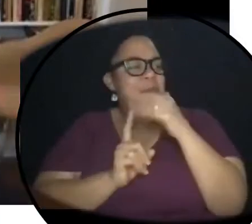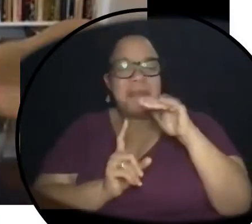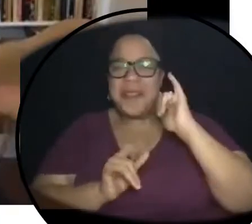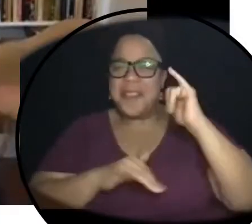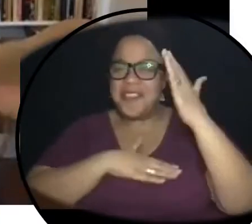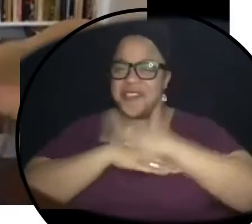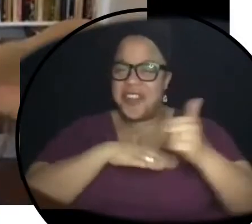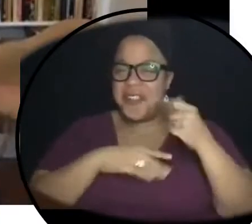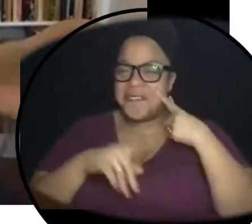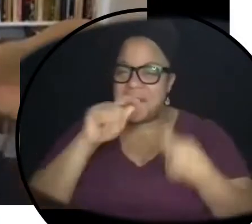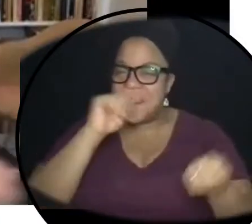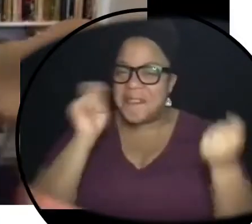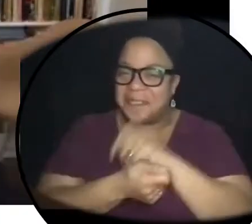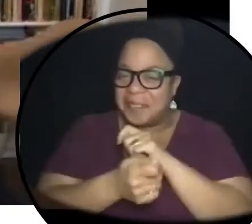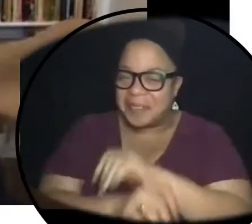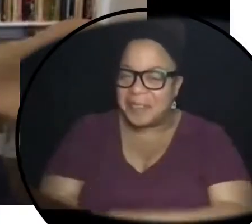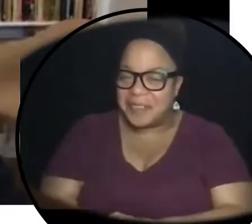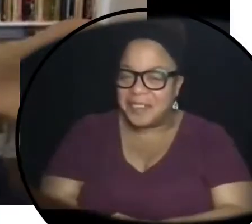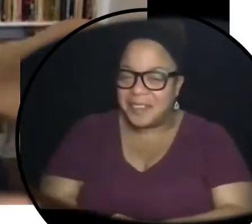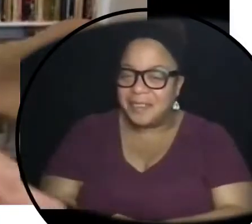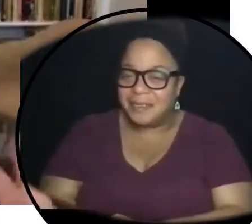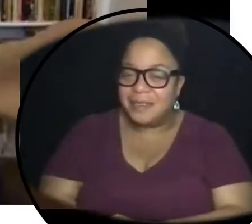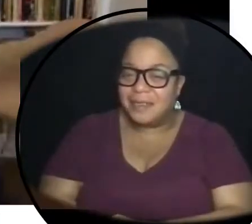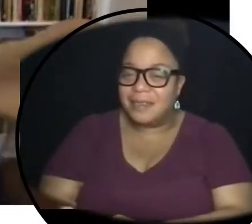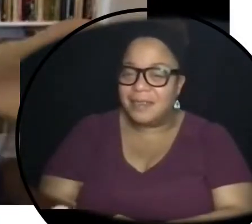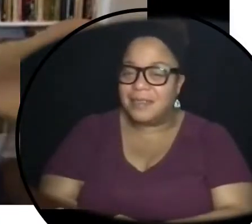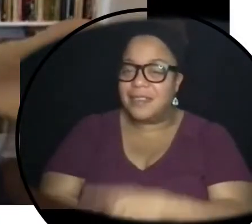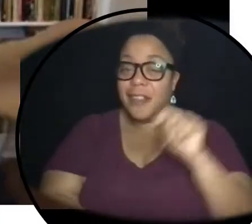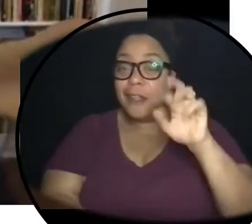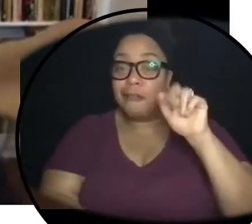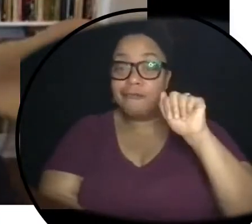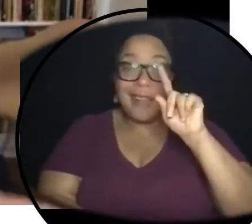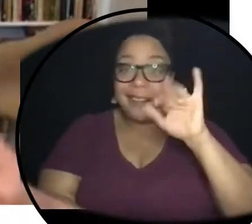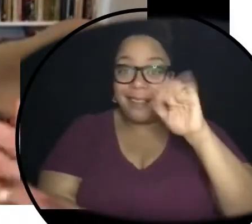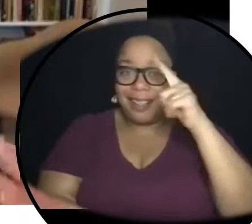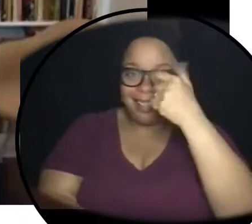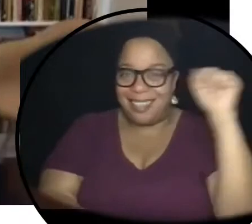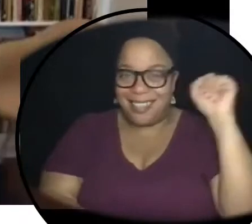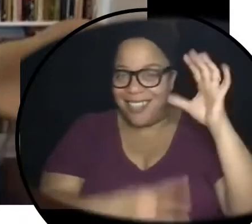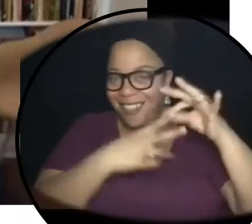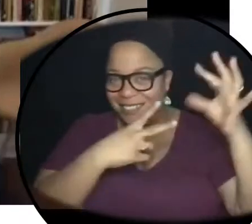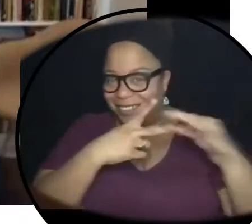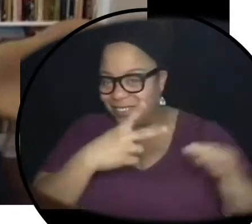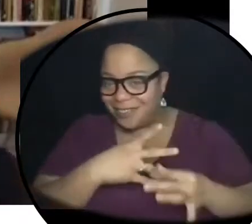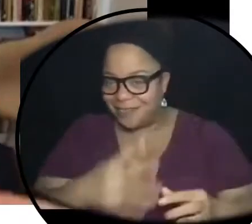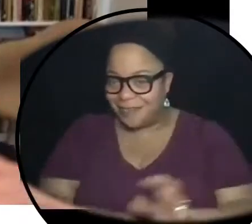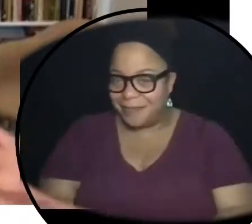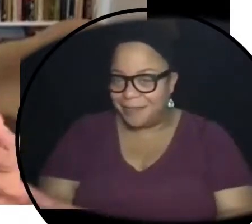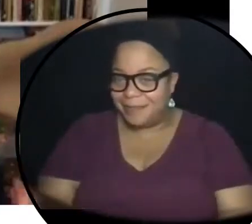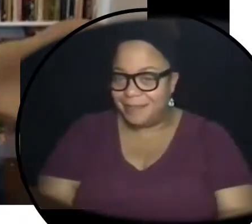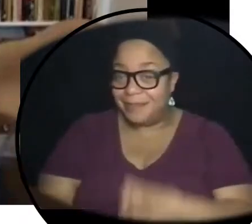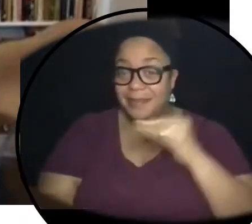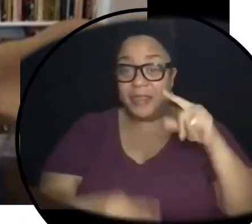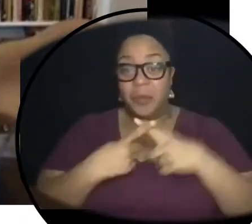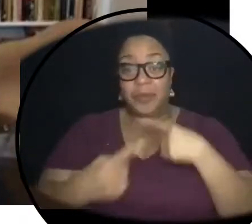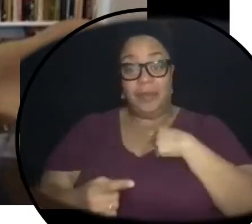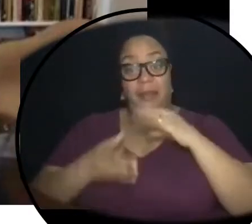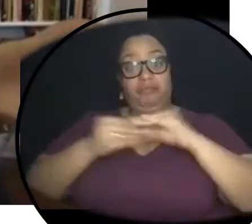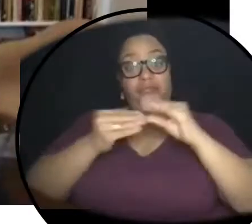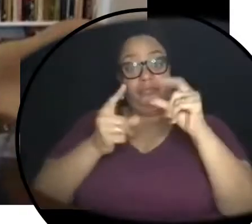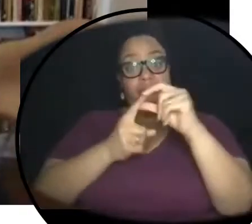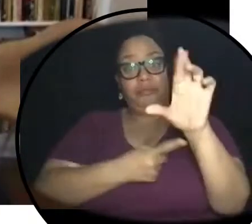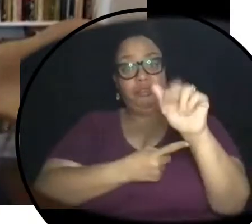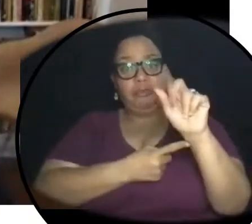It enables us to escape from being trapped by the same framework and the same footprint.